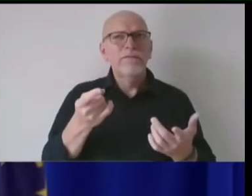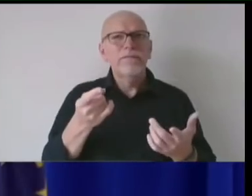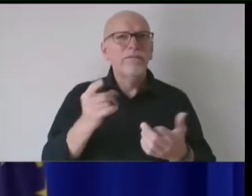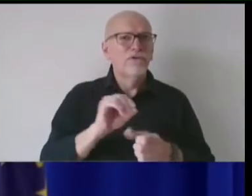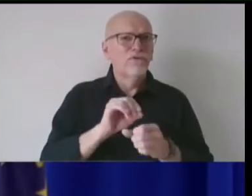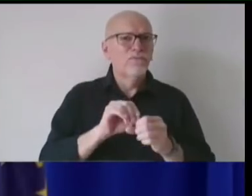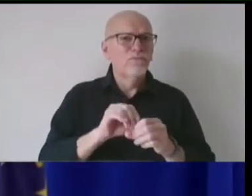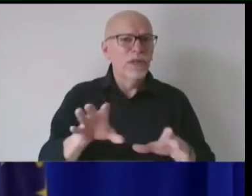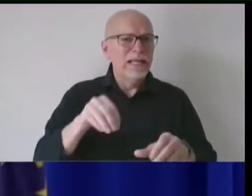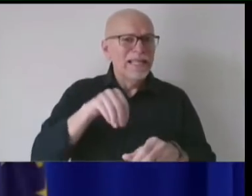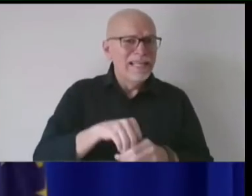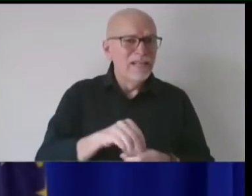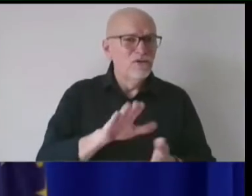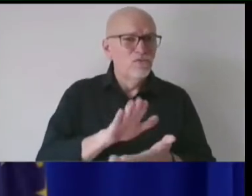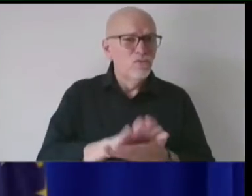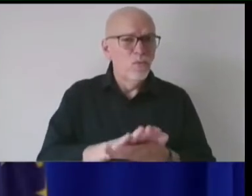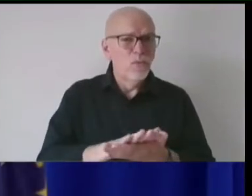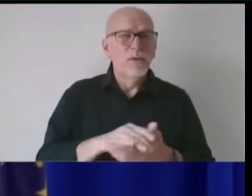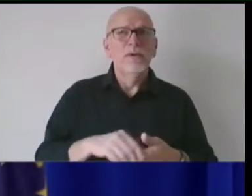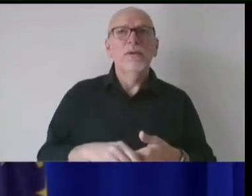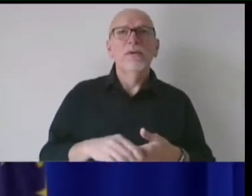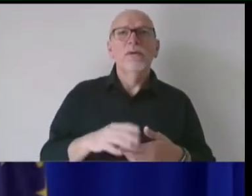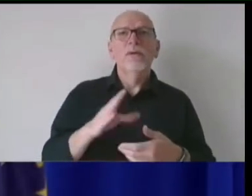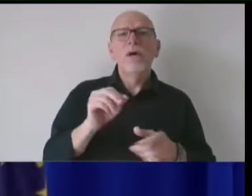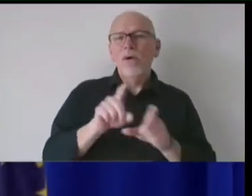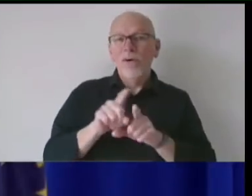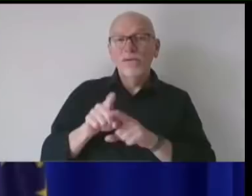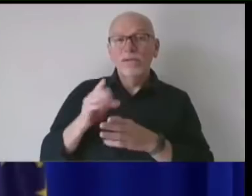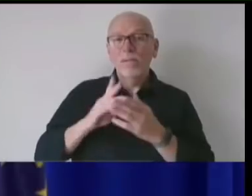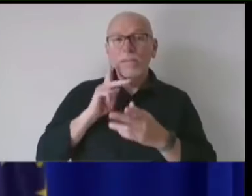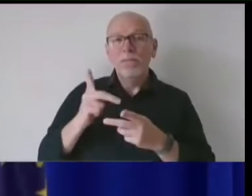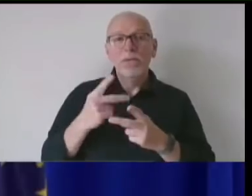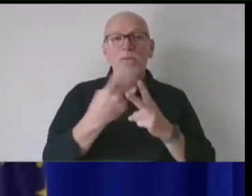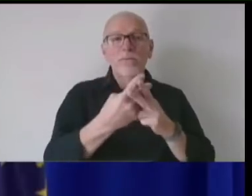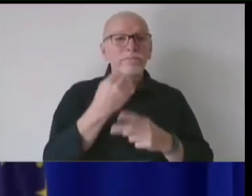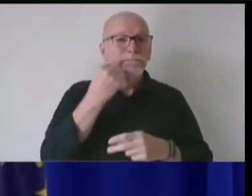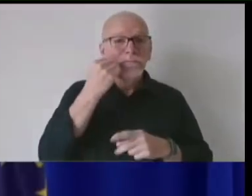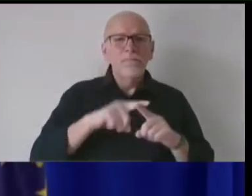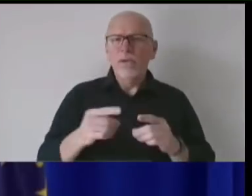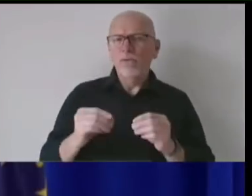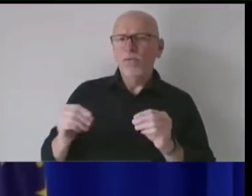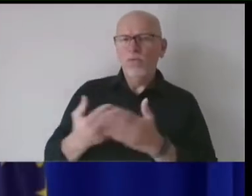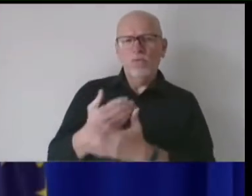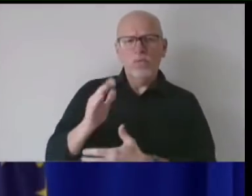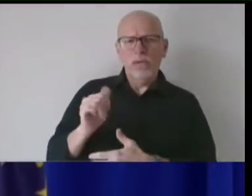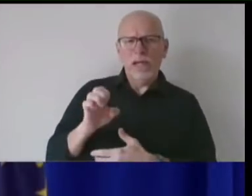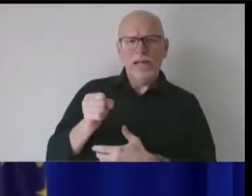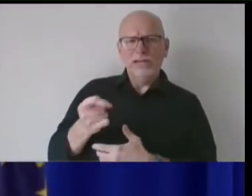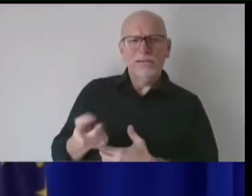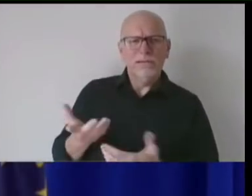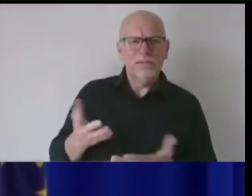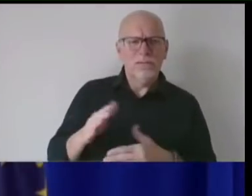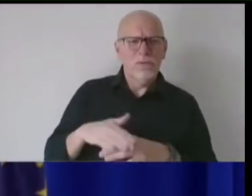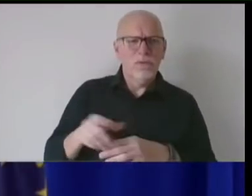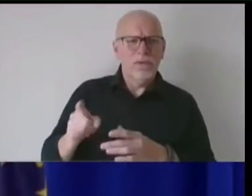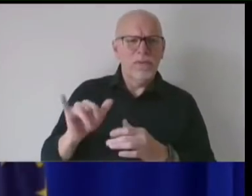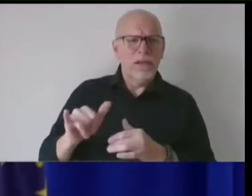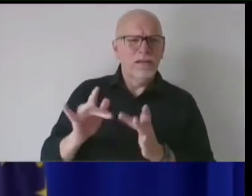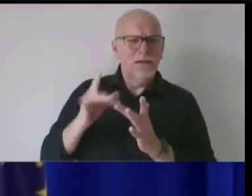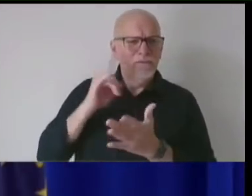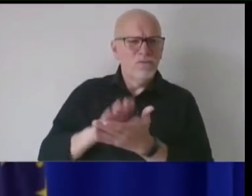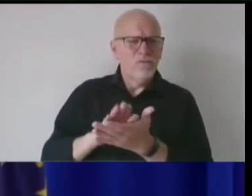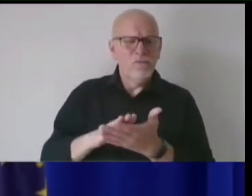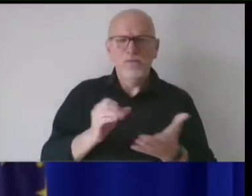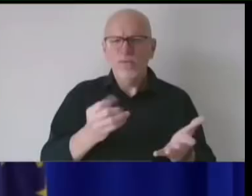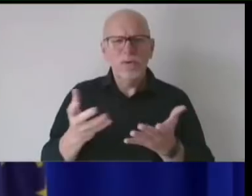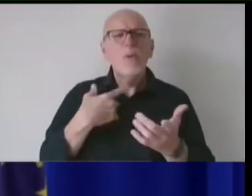in the school. And also people are getting quarantined, but yet no new cases show up on the dashboard for a school. So I wanted to